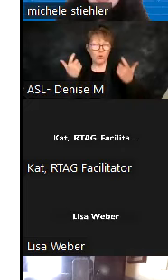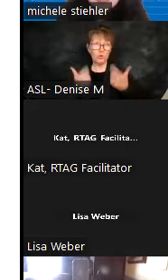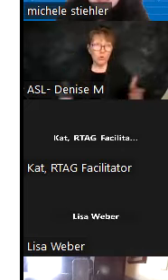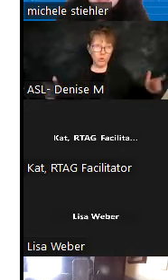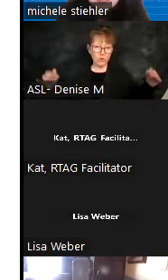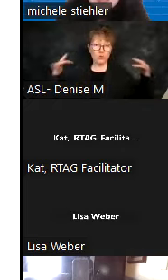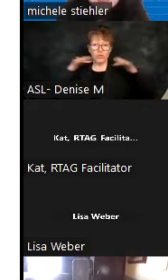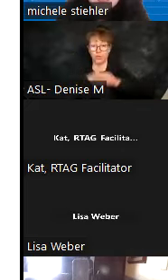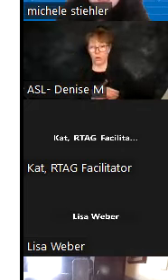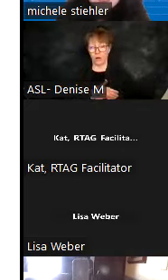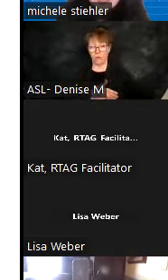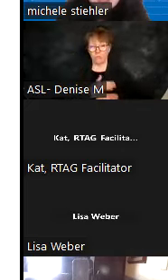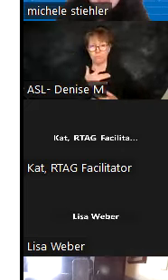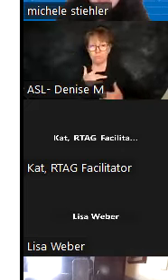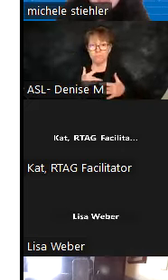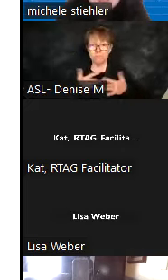pleased.